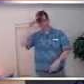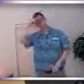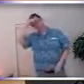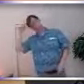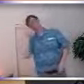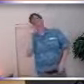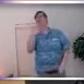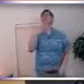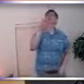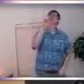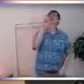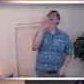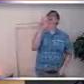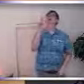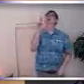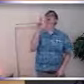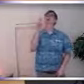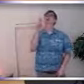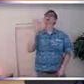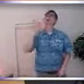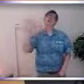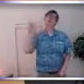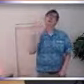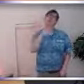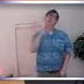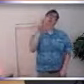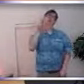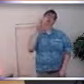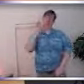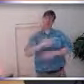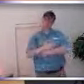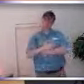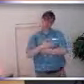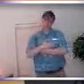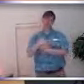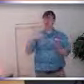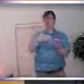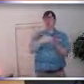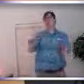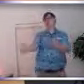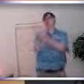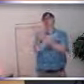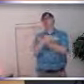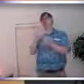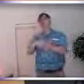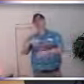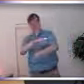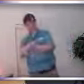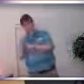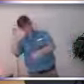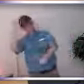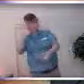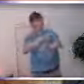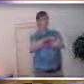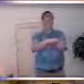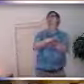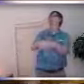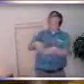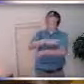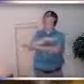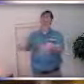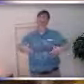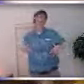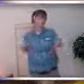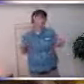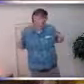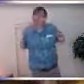you are, that you're love. Remember, you started out as love. Now you're brainwashed to think that fear is all there